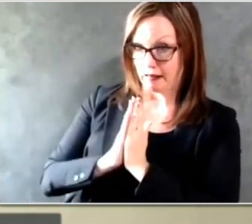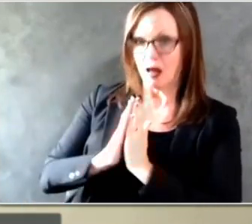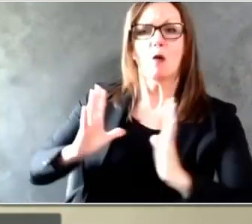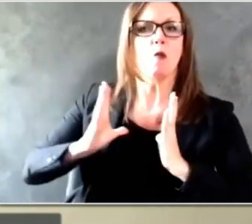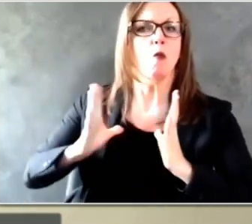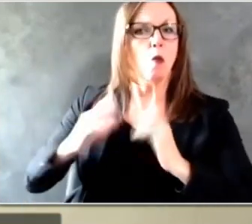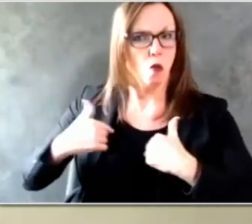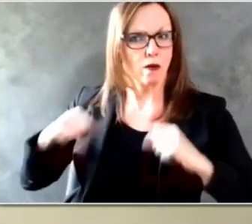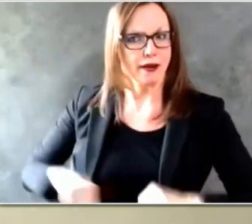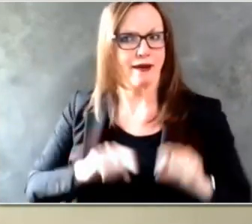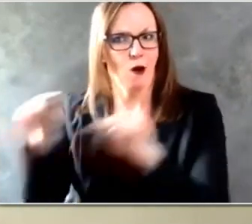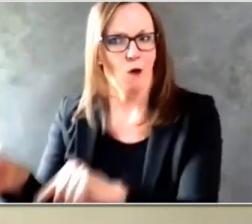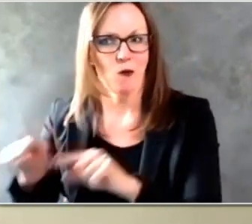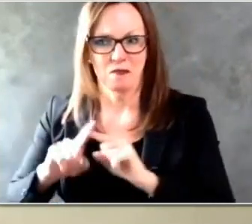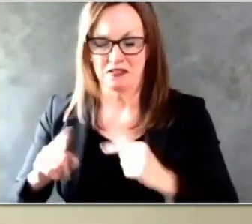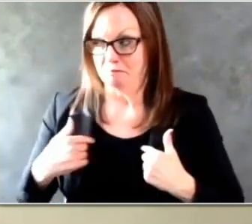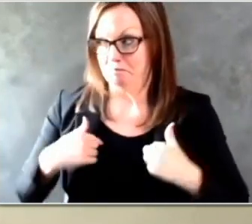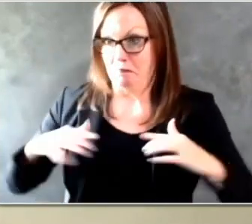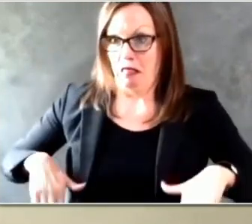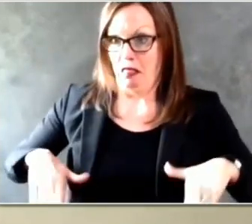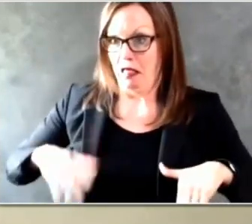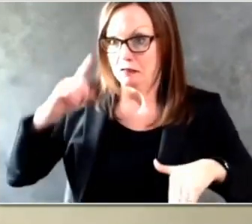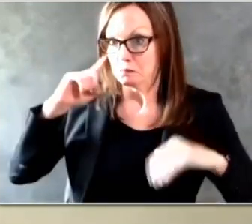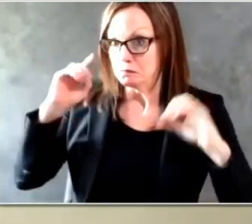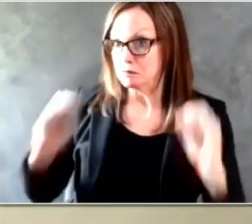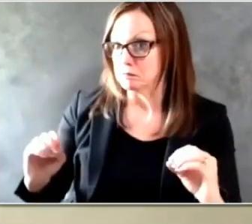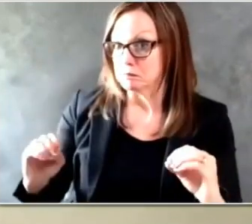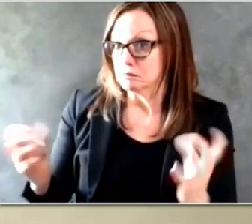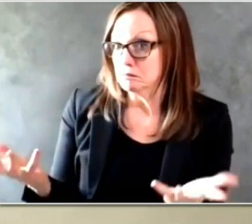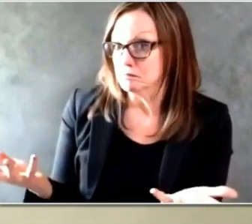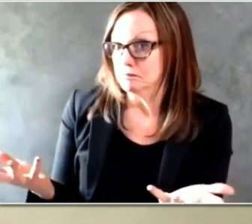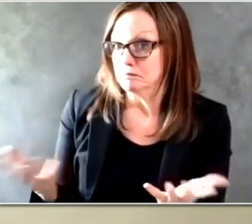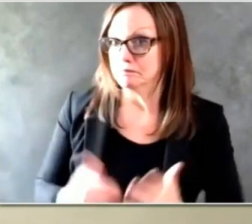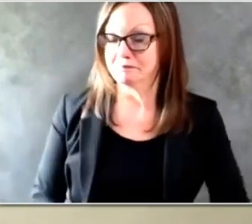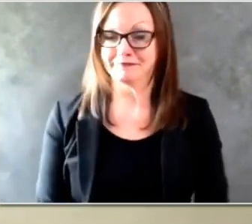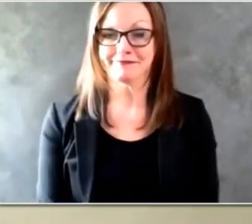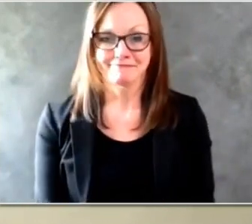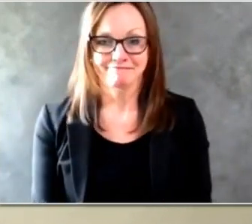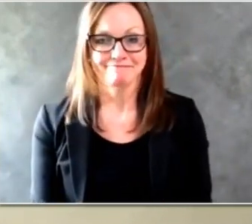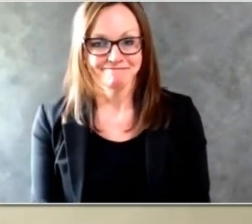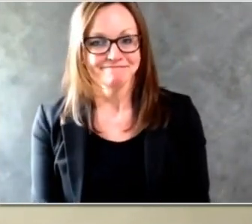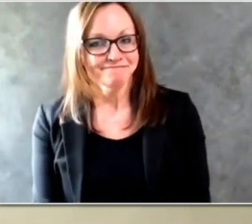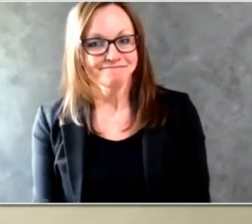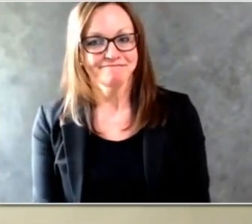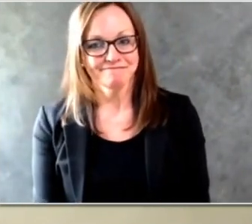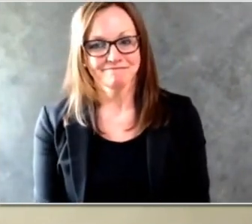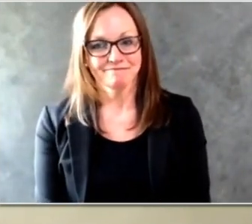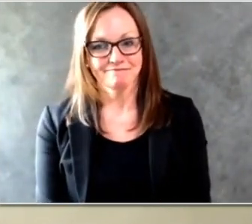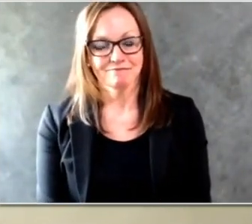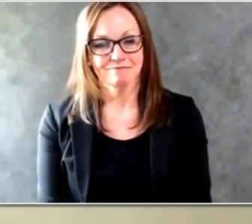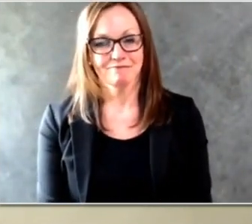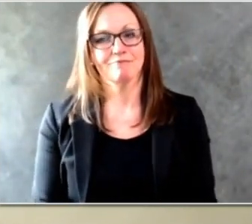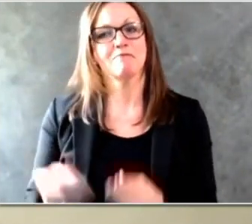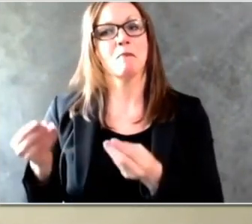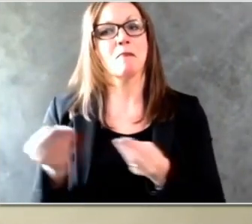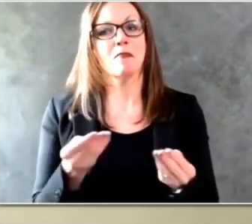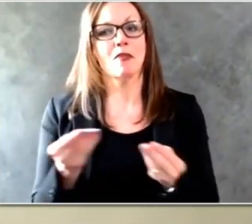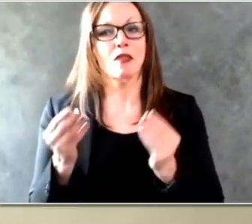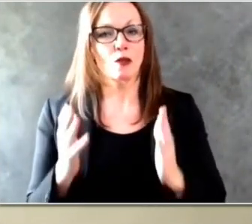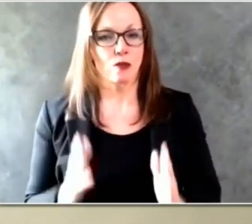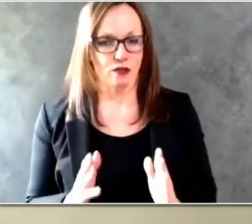Okay, thank you. Moving on to Brandon Arbuckle from WISC-TV in Madison. Brandon?